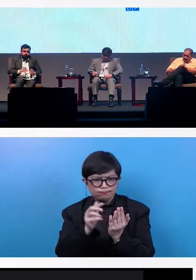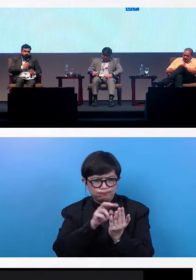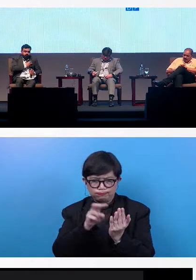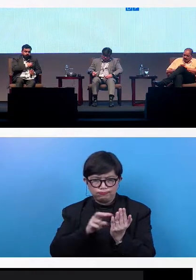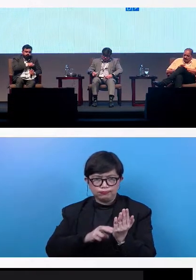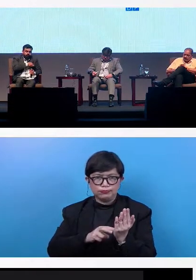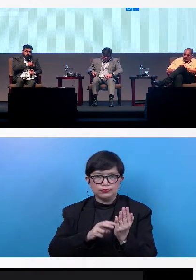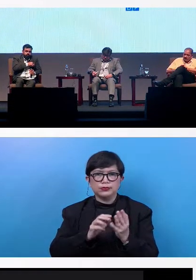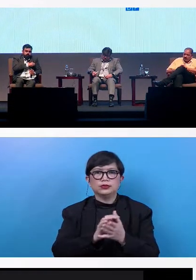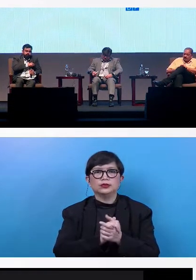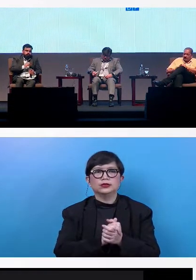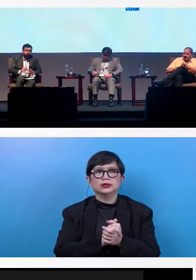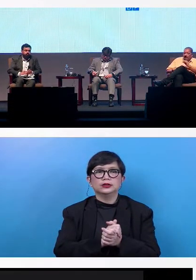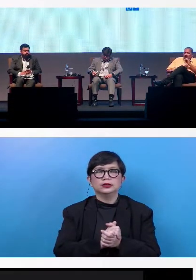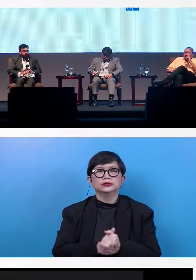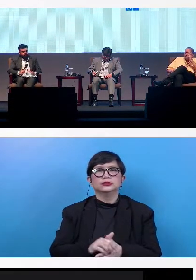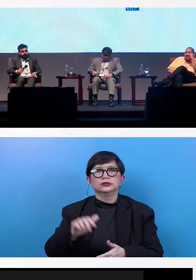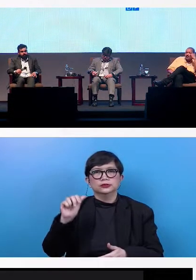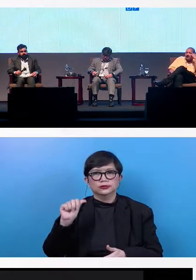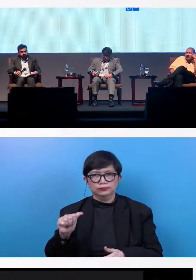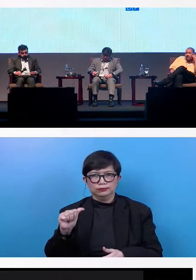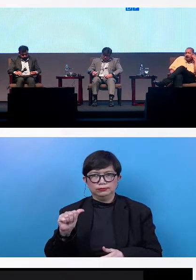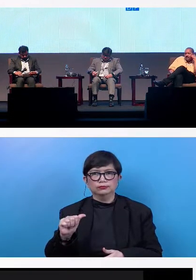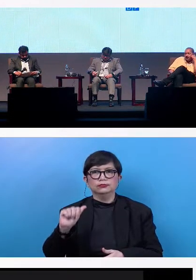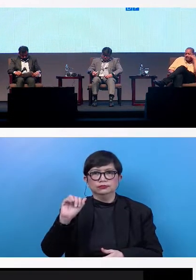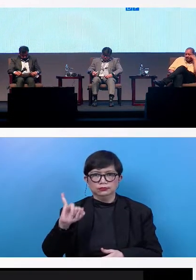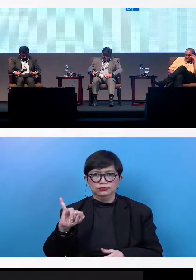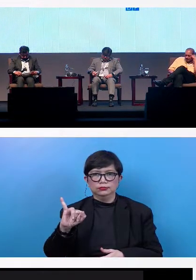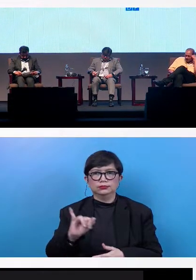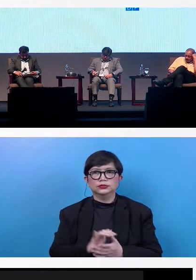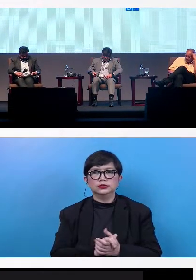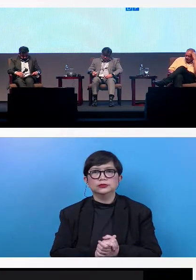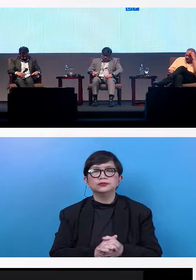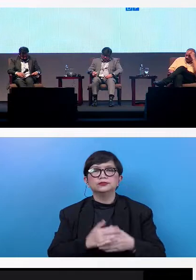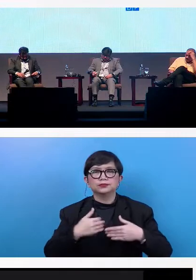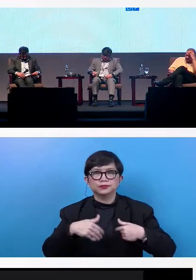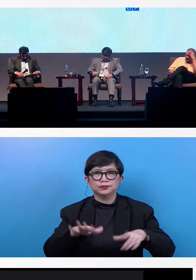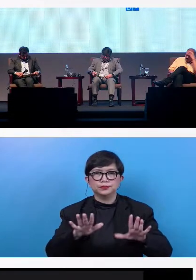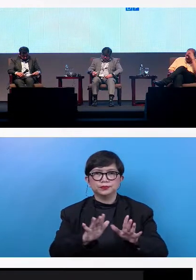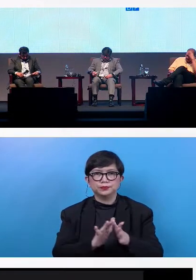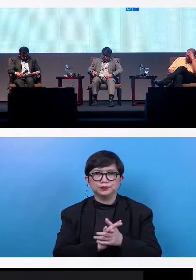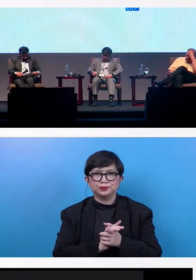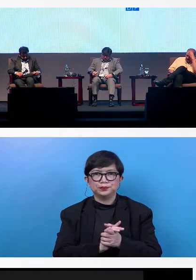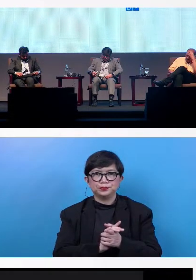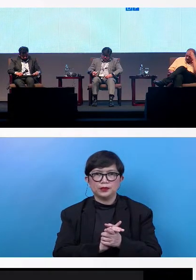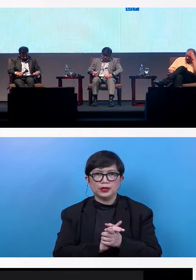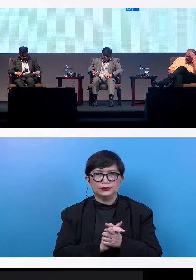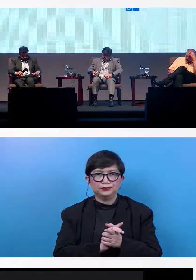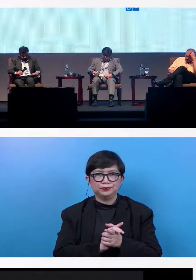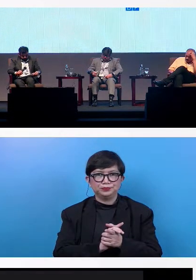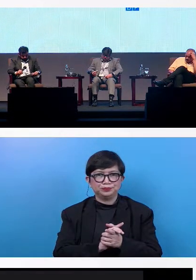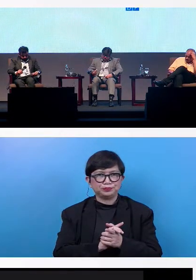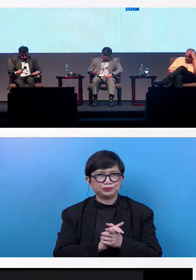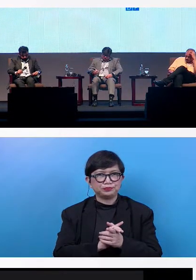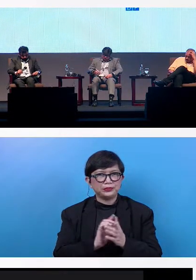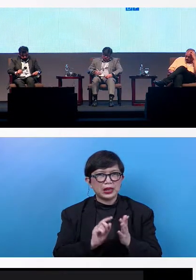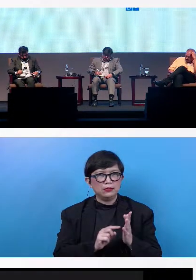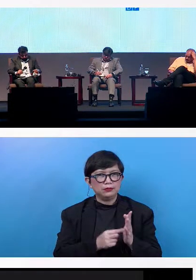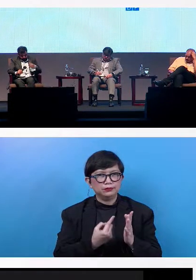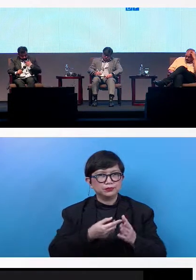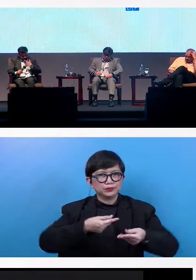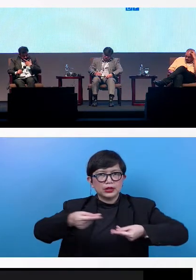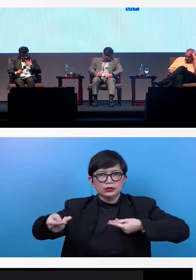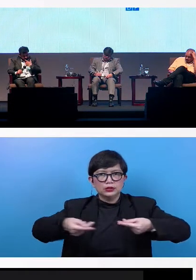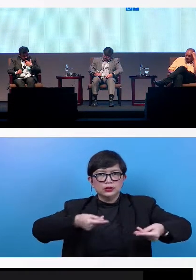is something that, when plugged into a stress test, does give us early clues to how infrastructure systems may be more